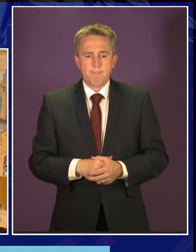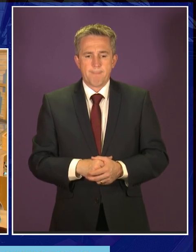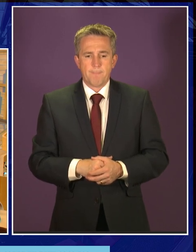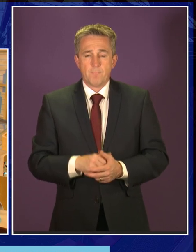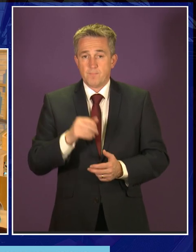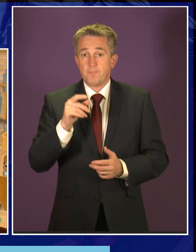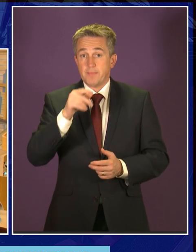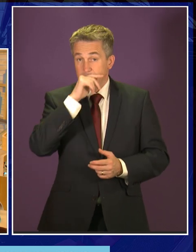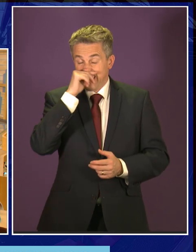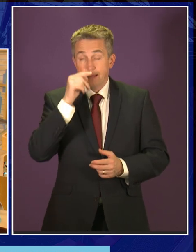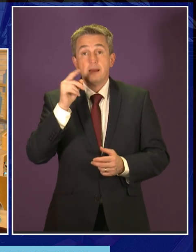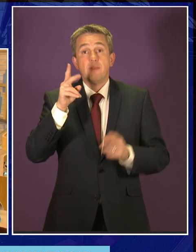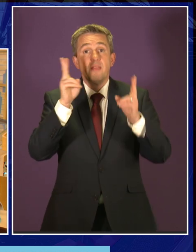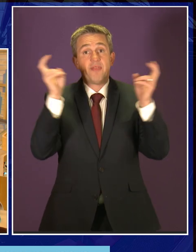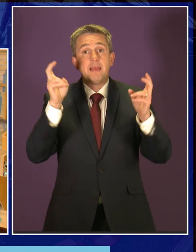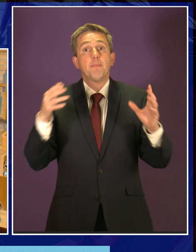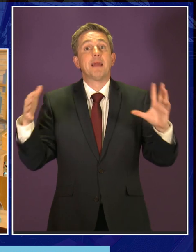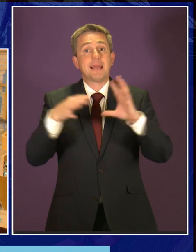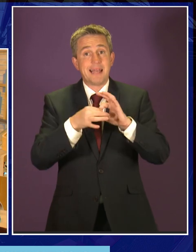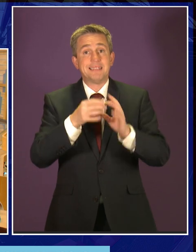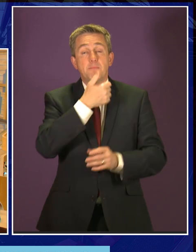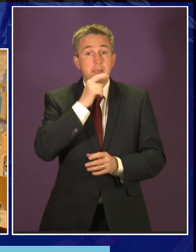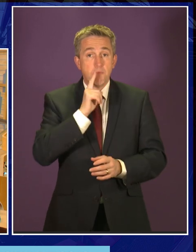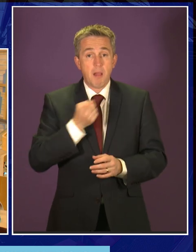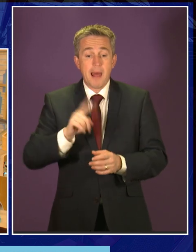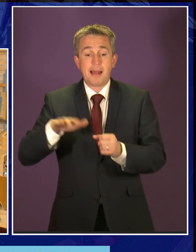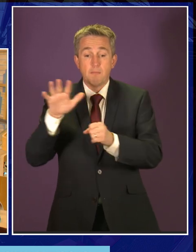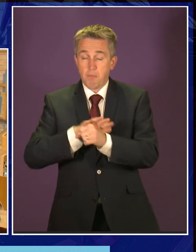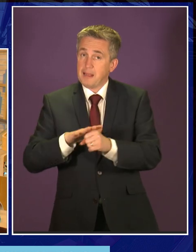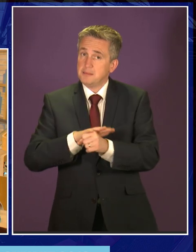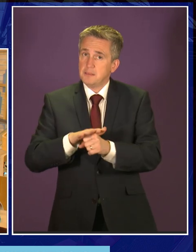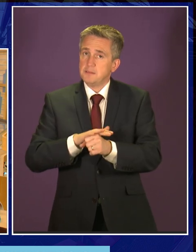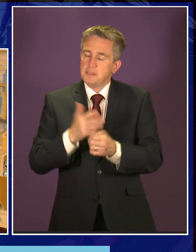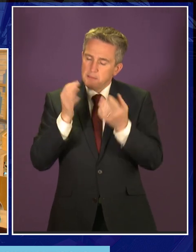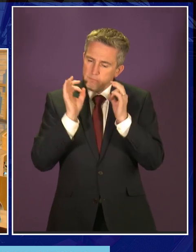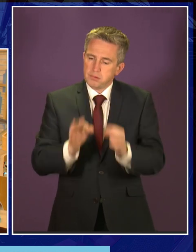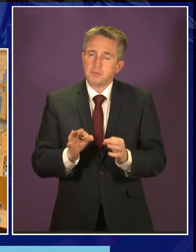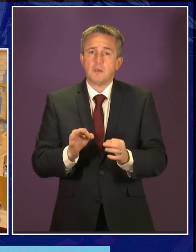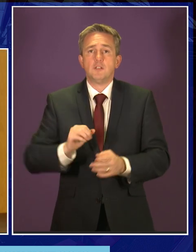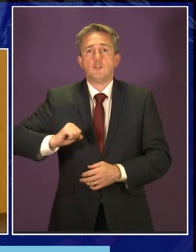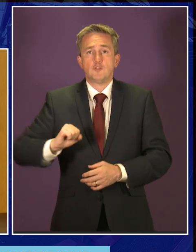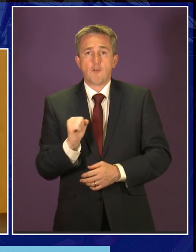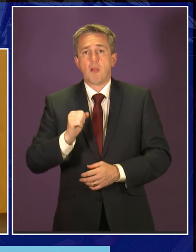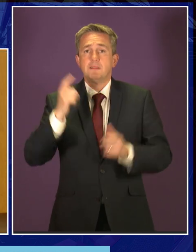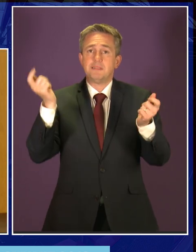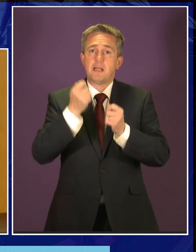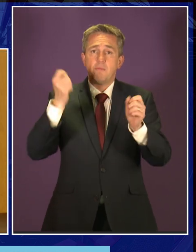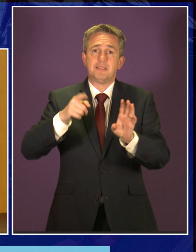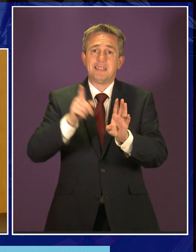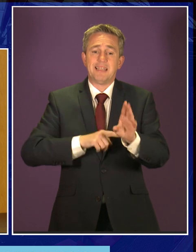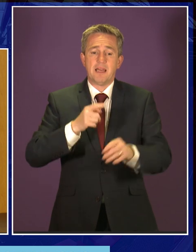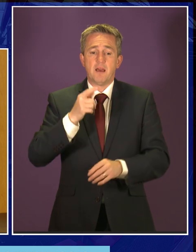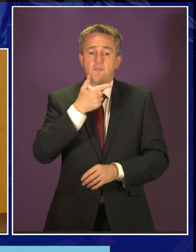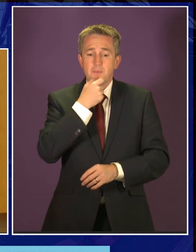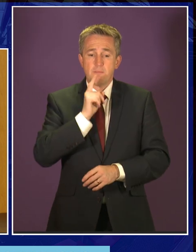The theme of this summit, connecting peoples and places, perhaps has never been so apt. As Scotland celebrates the Year of Young People, we